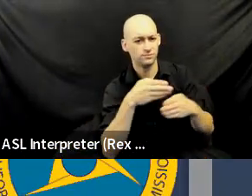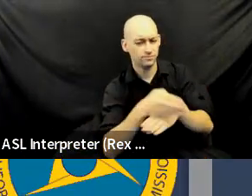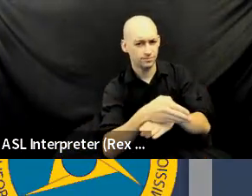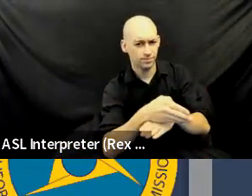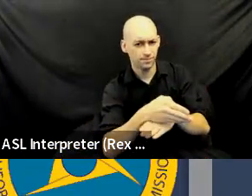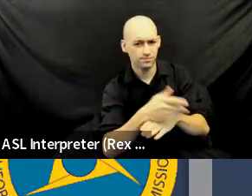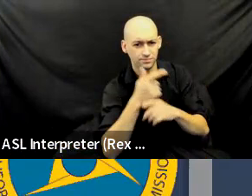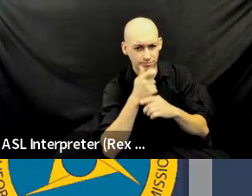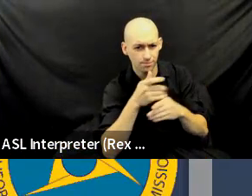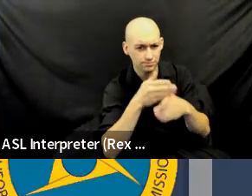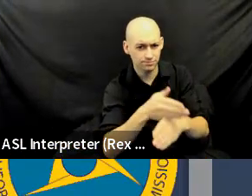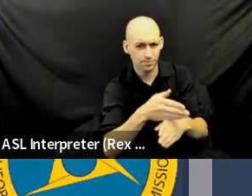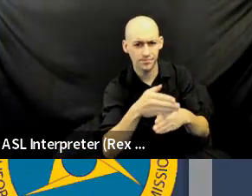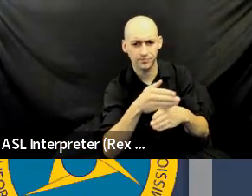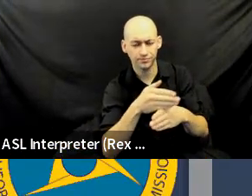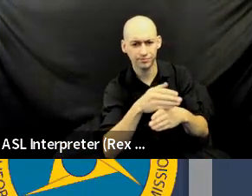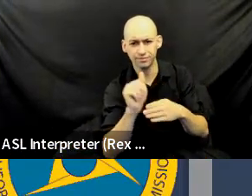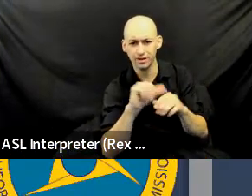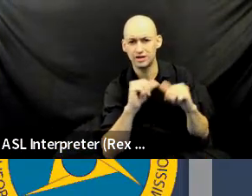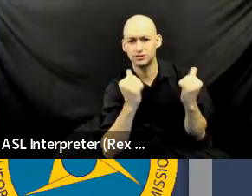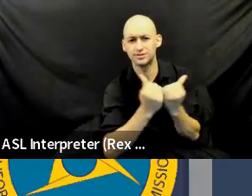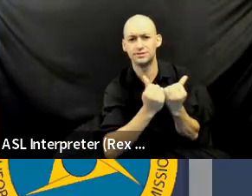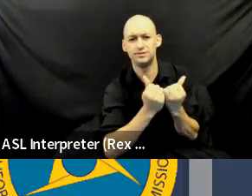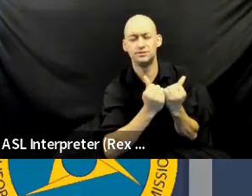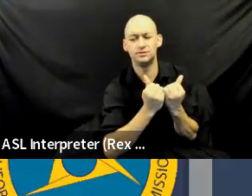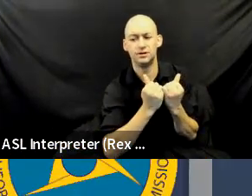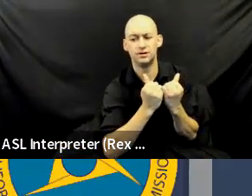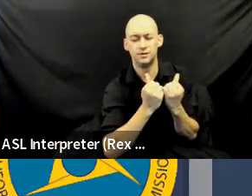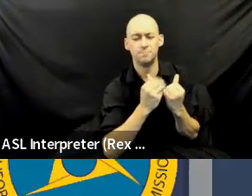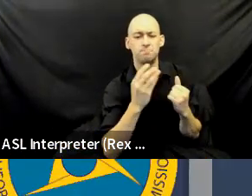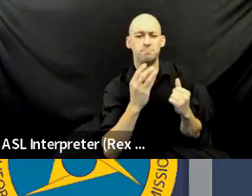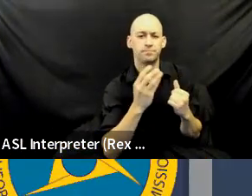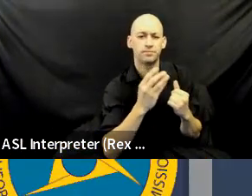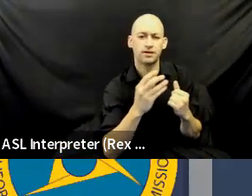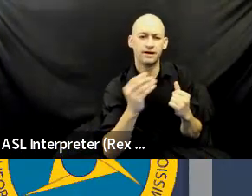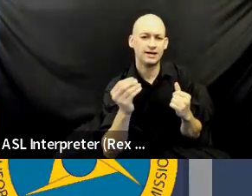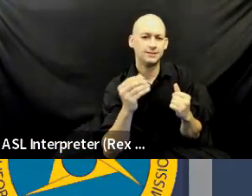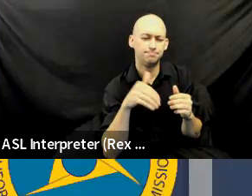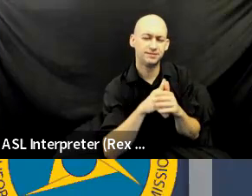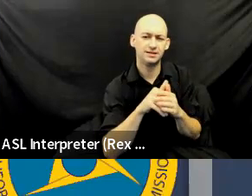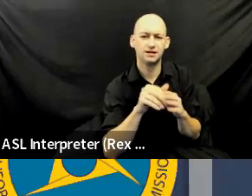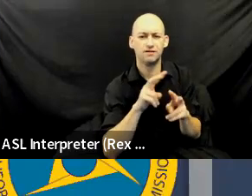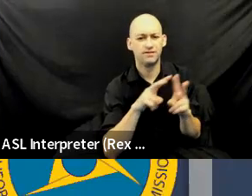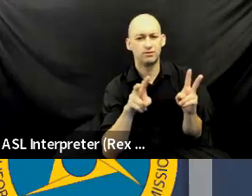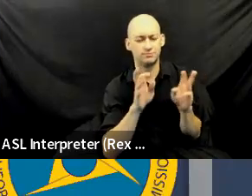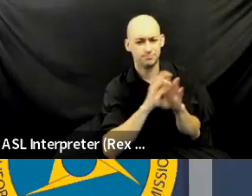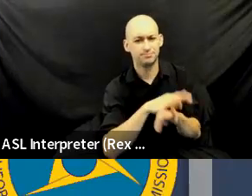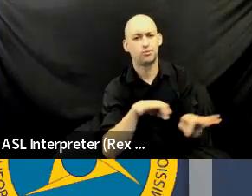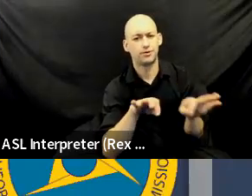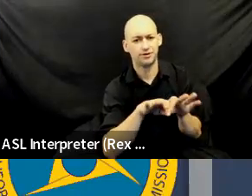interesting intersection between three agencies in such a very core